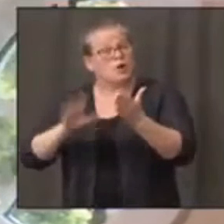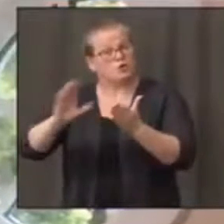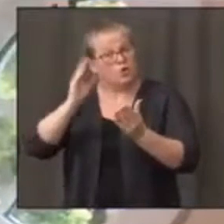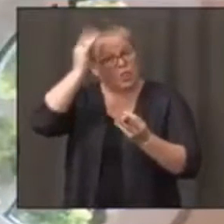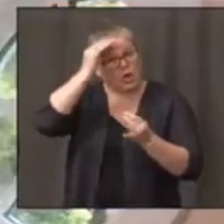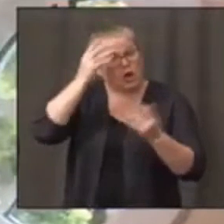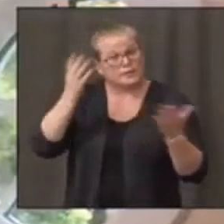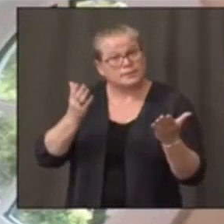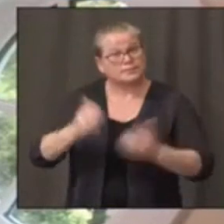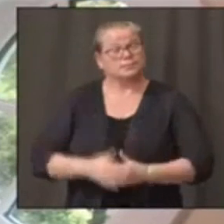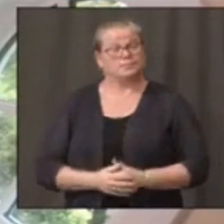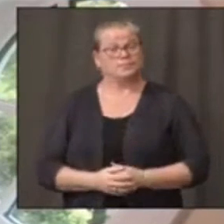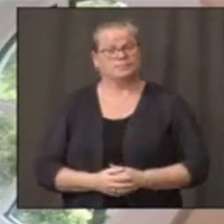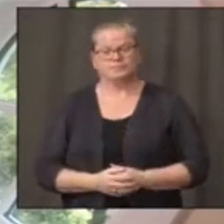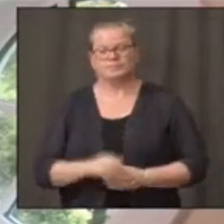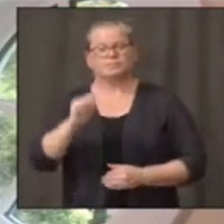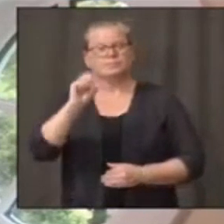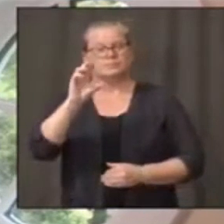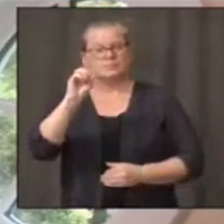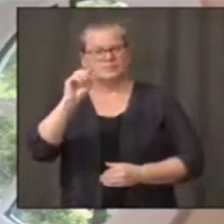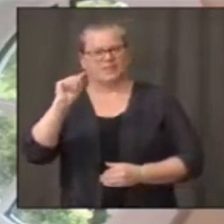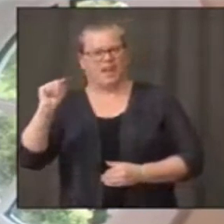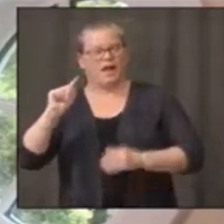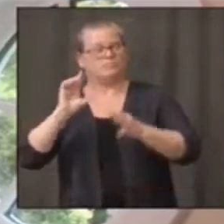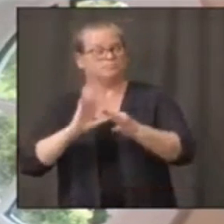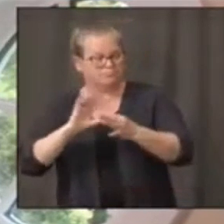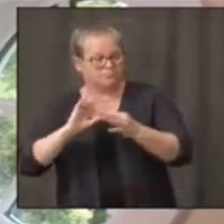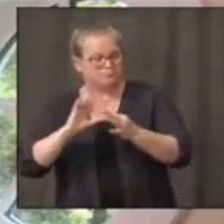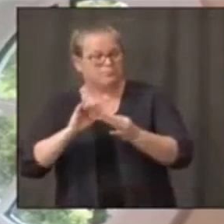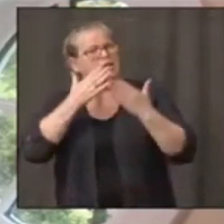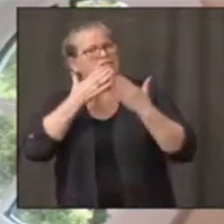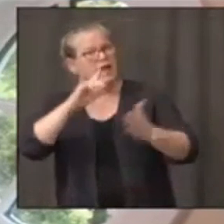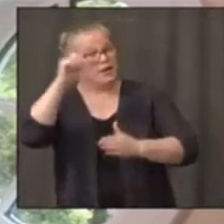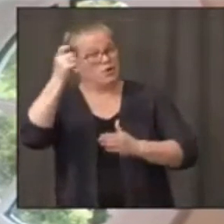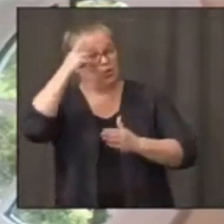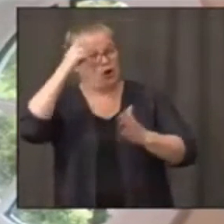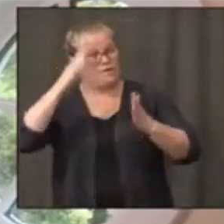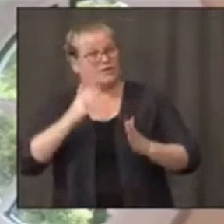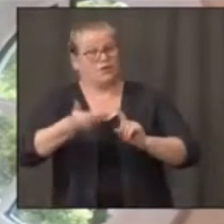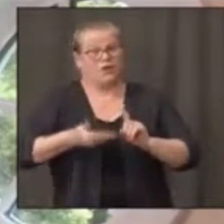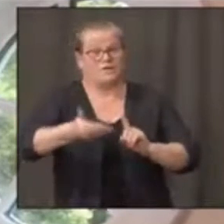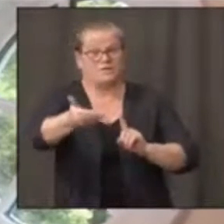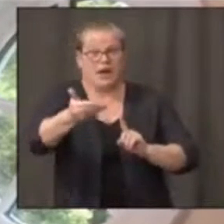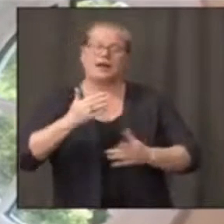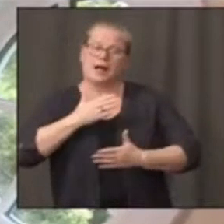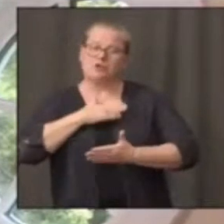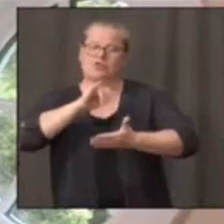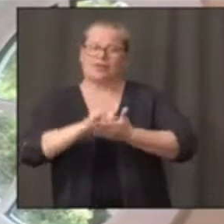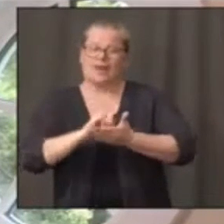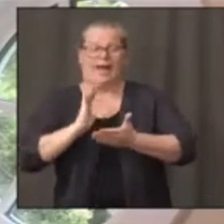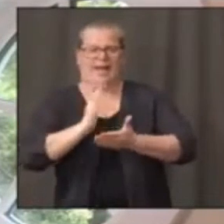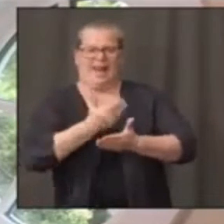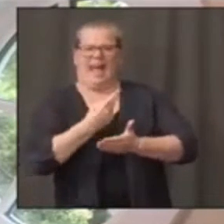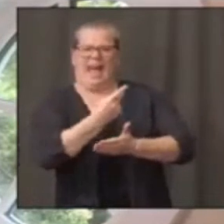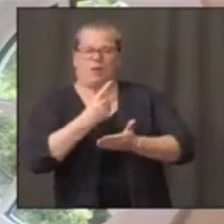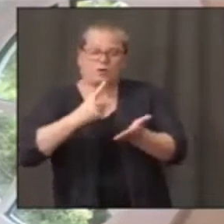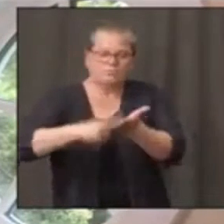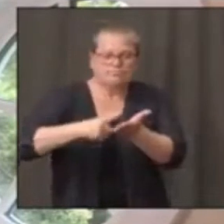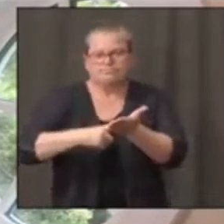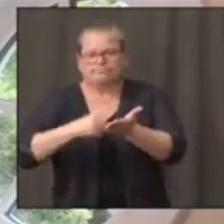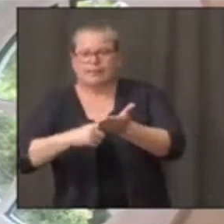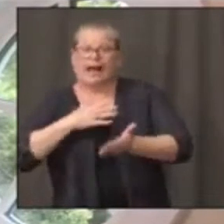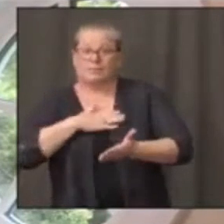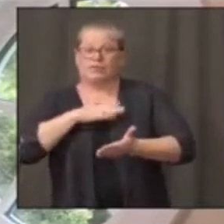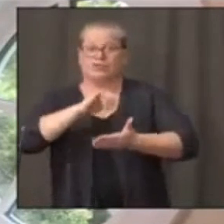to be here with you today, and I appreciate the dialogue that we've had through this difficult time. I wanted to share some thoughts on schools.